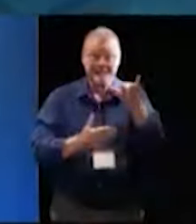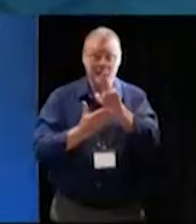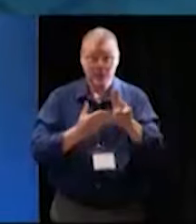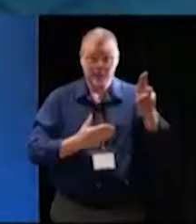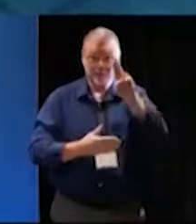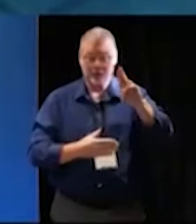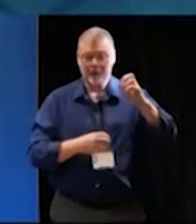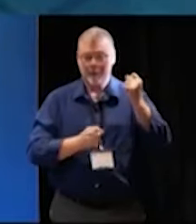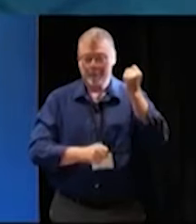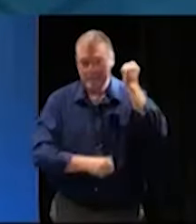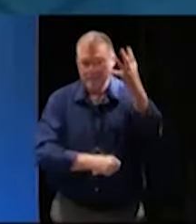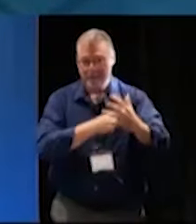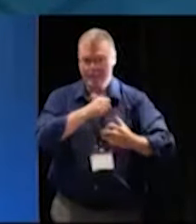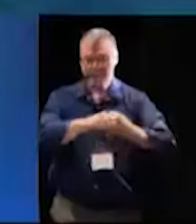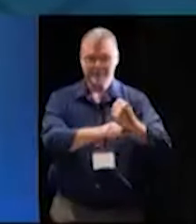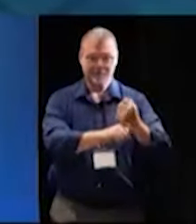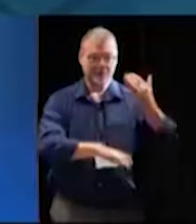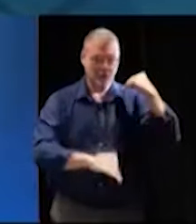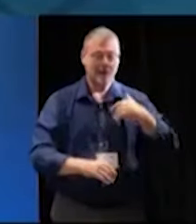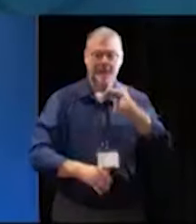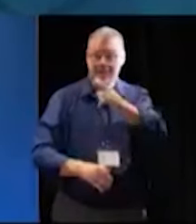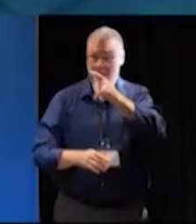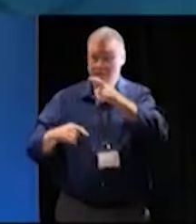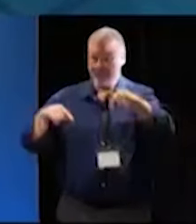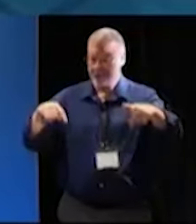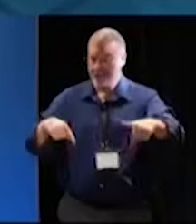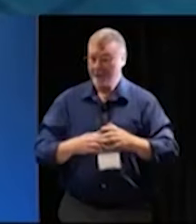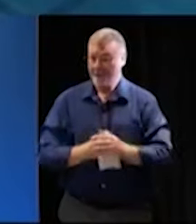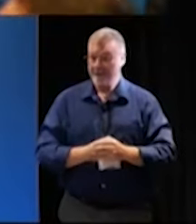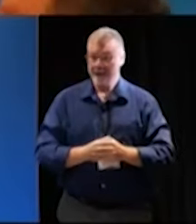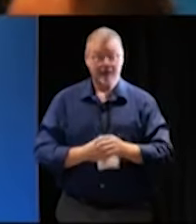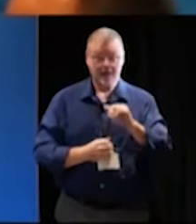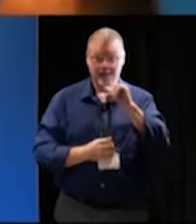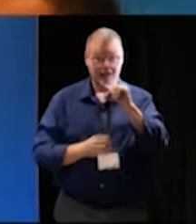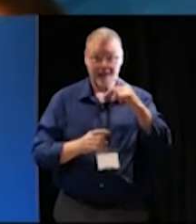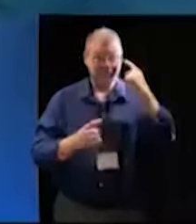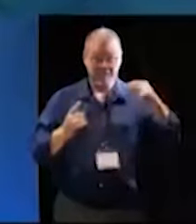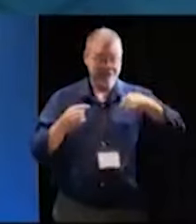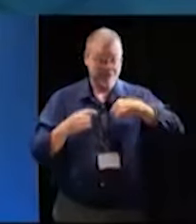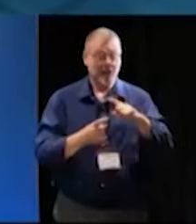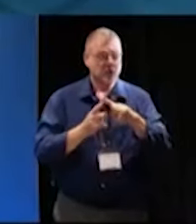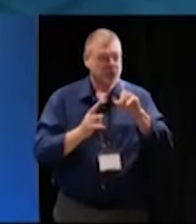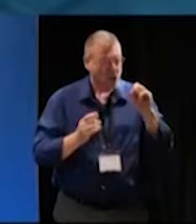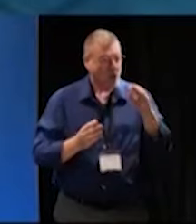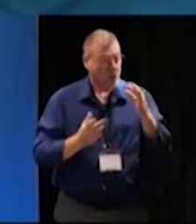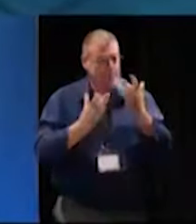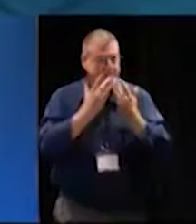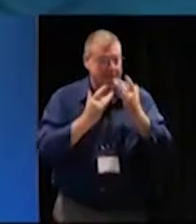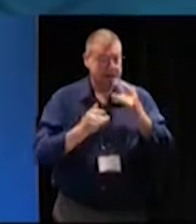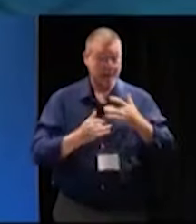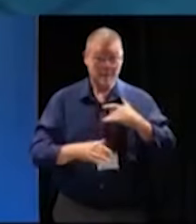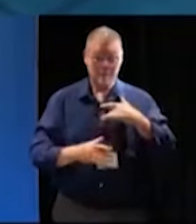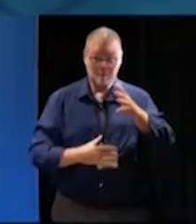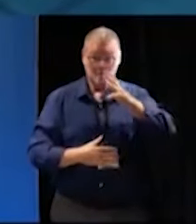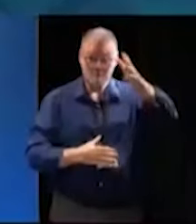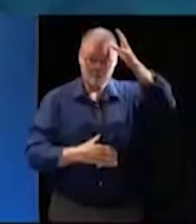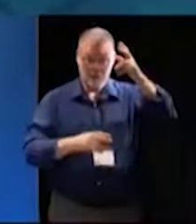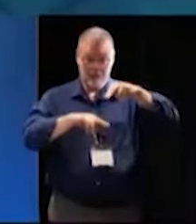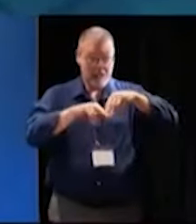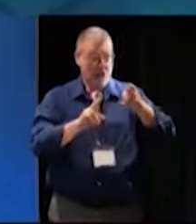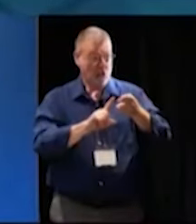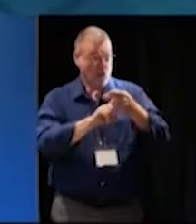ago. And we had a lunch here, and we didn't come from means. And so for my parents to be sitting at a hotel